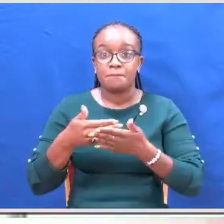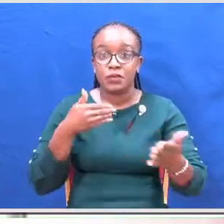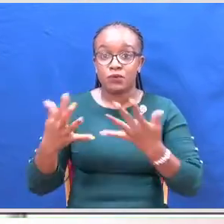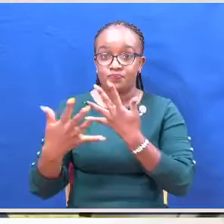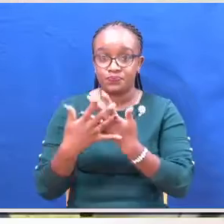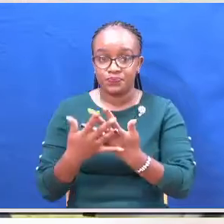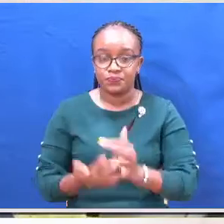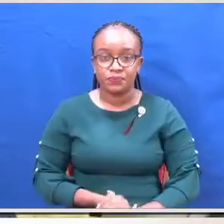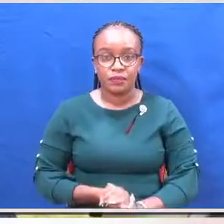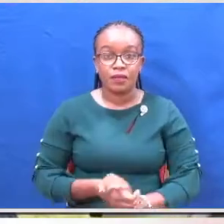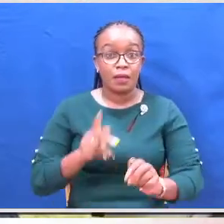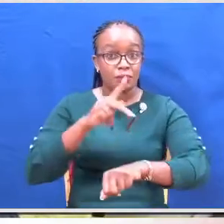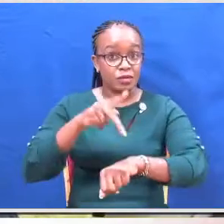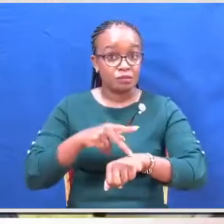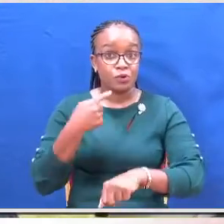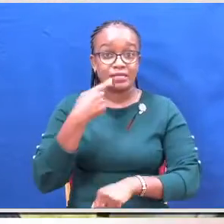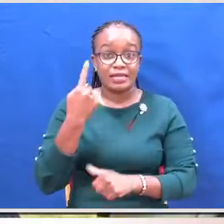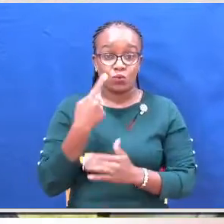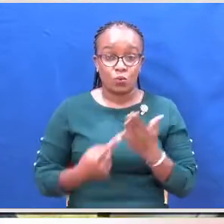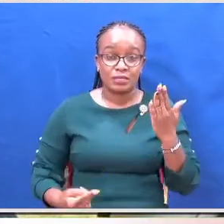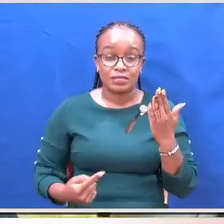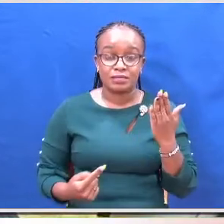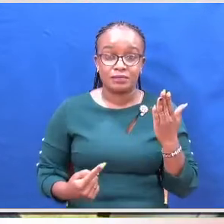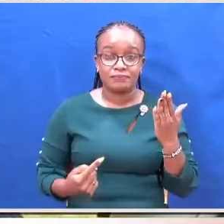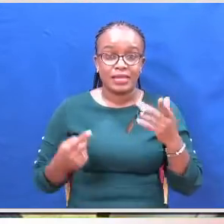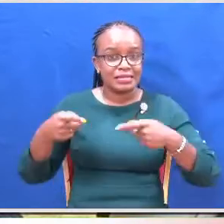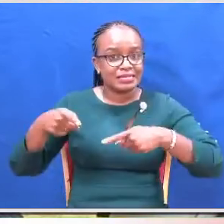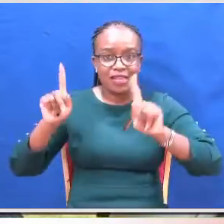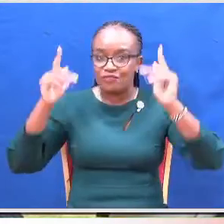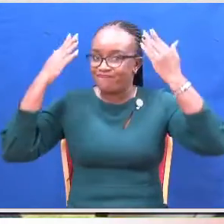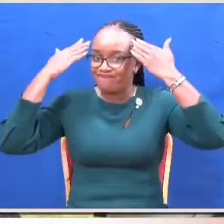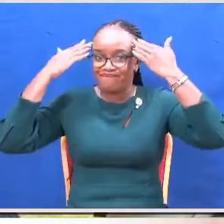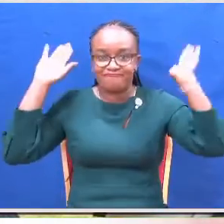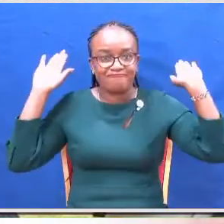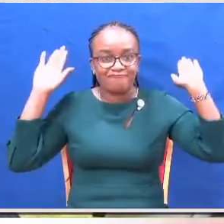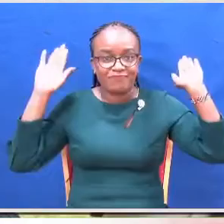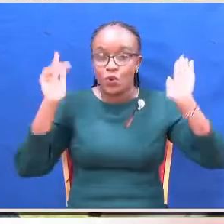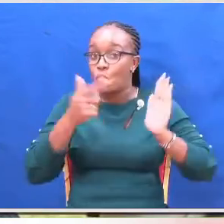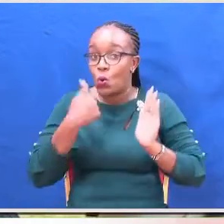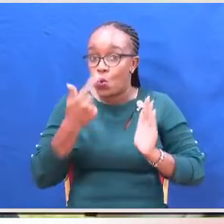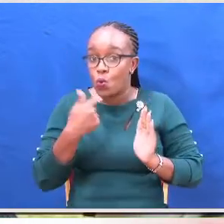us that he doesn't know who put the